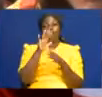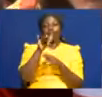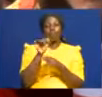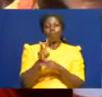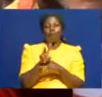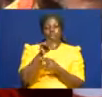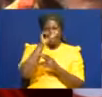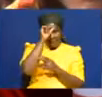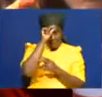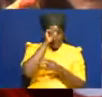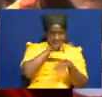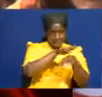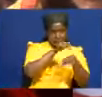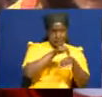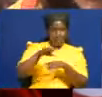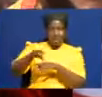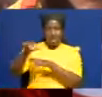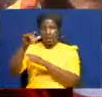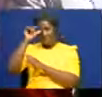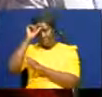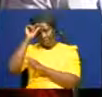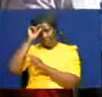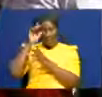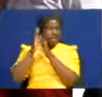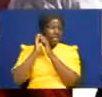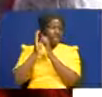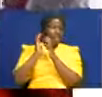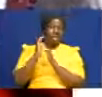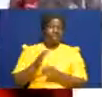mbili, serikali kuu na ile serikali ya kaunti ya Kilifi.